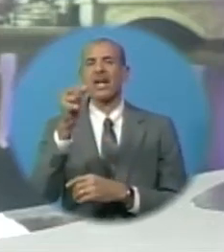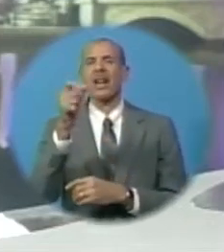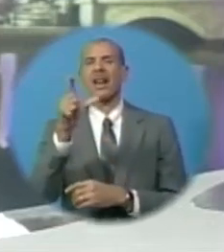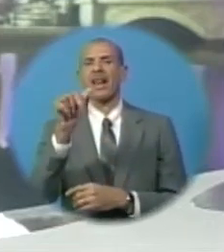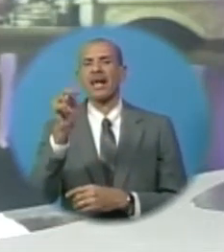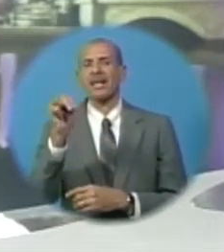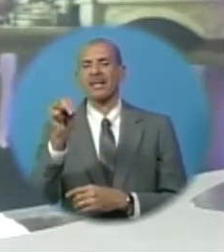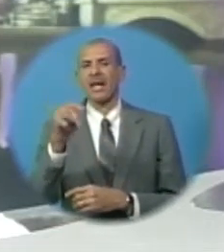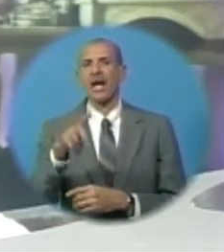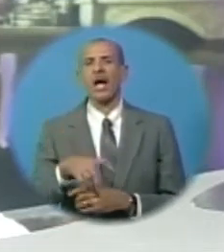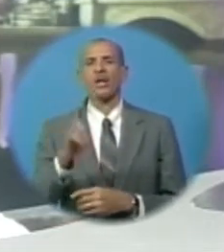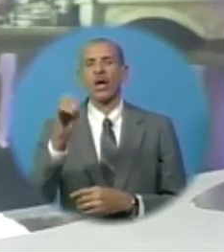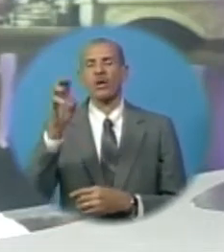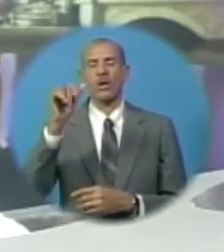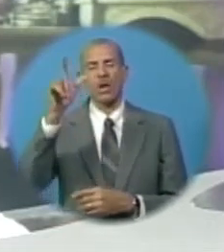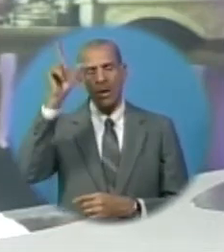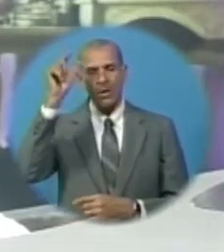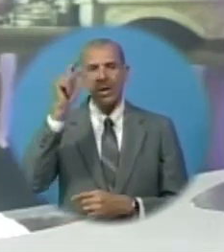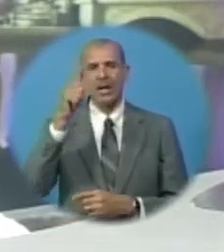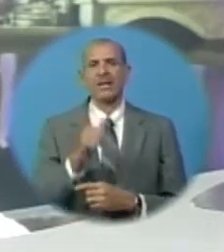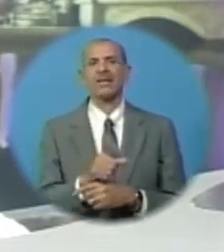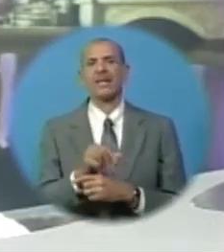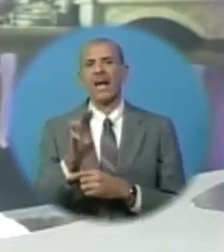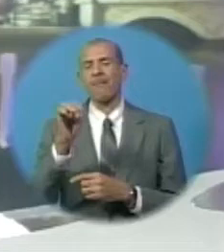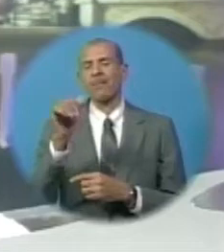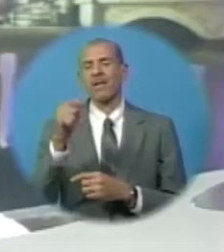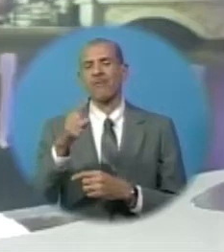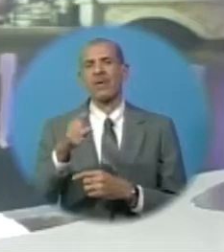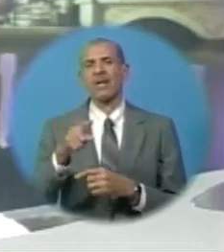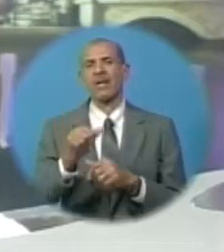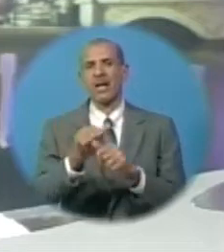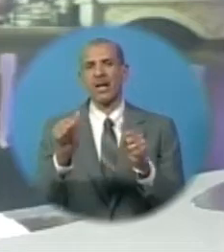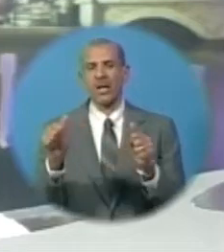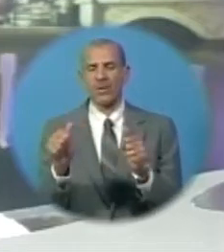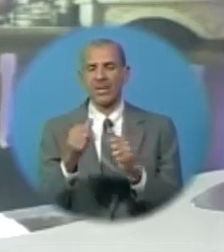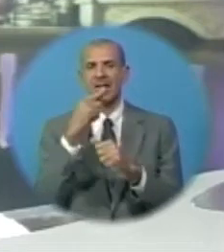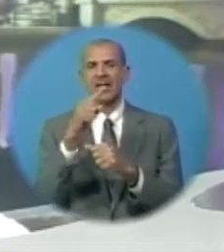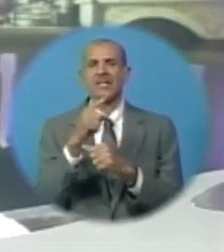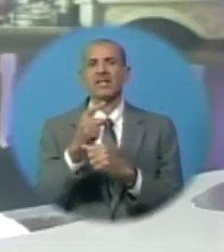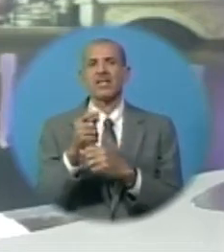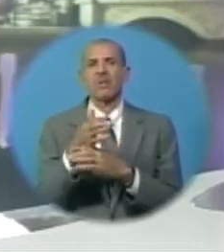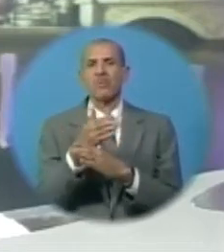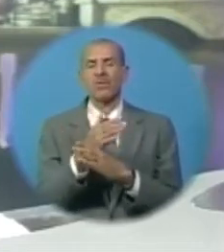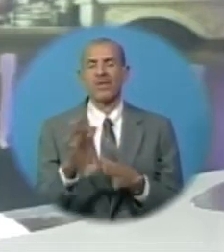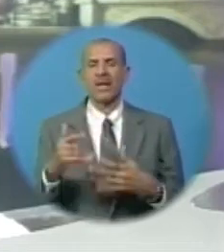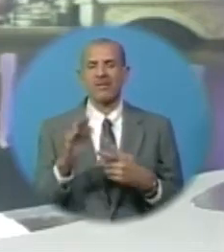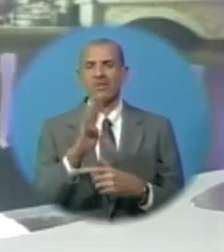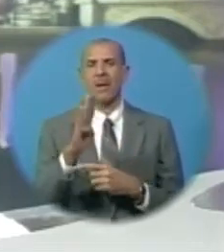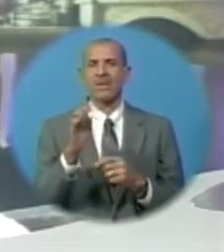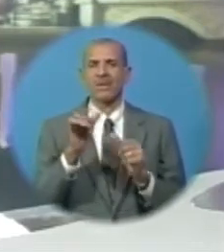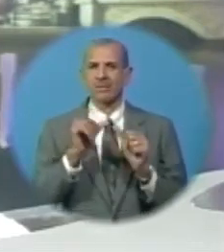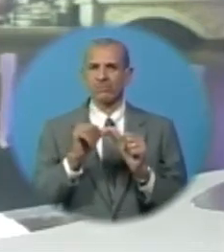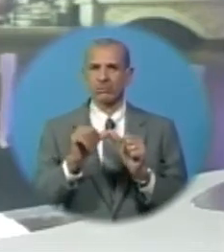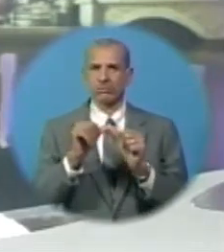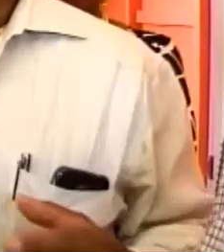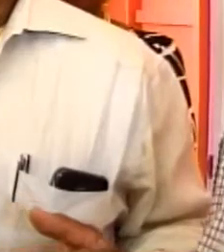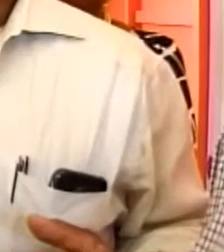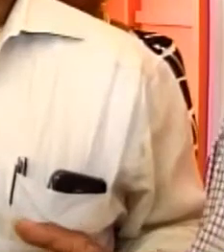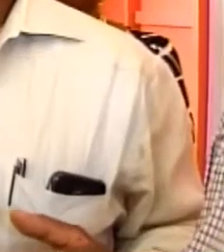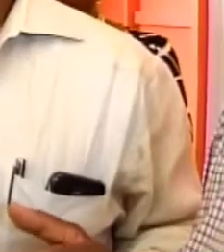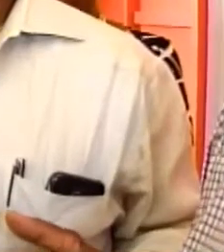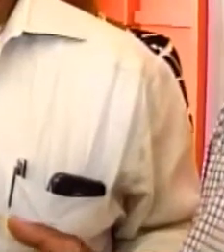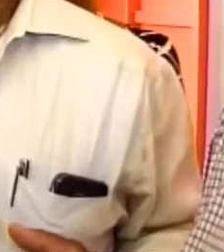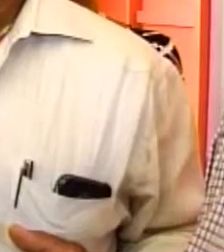is the MP for the area, says the work to enrich the lives of Barbadians has been going on for years. If